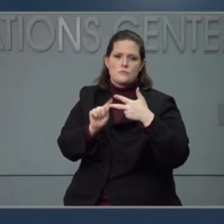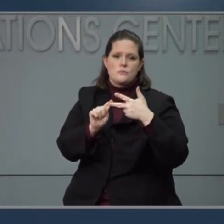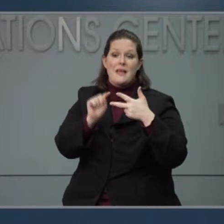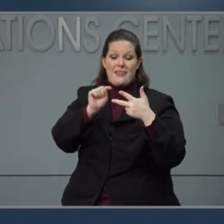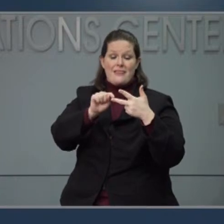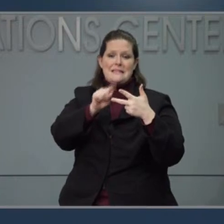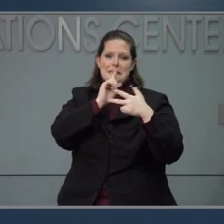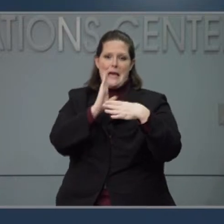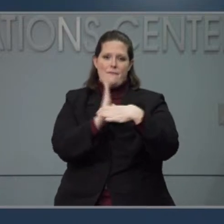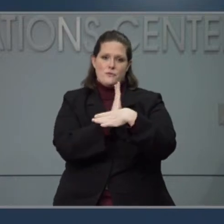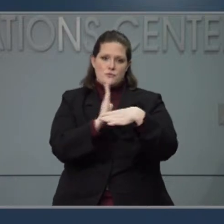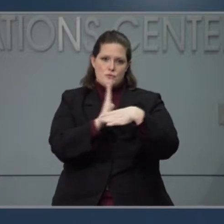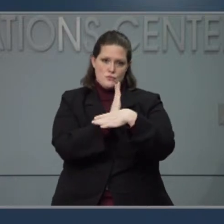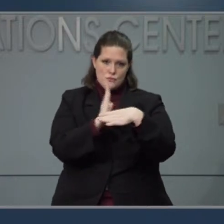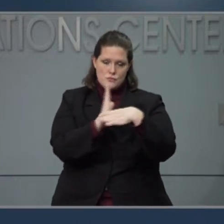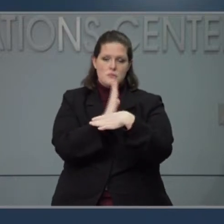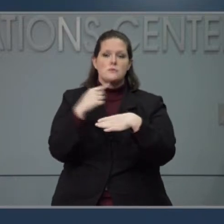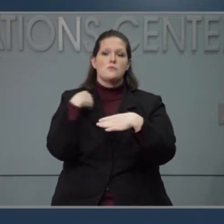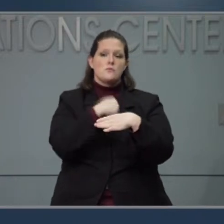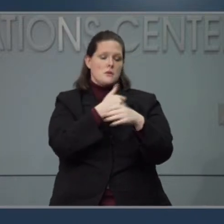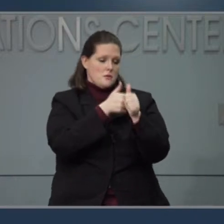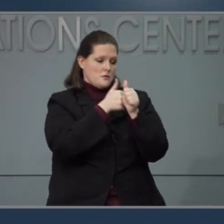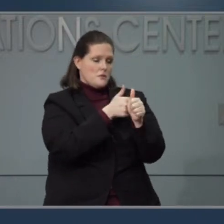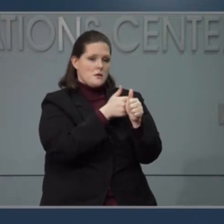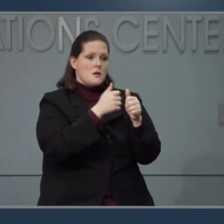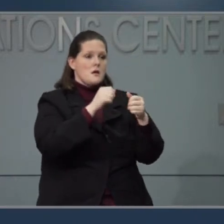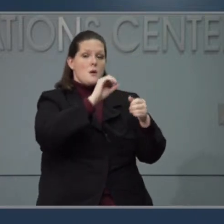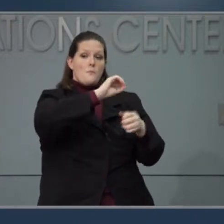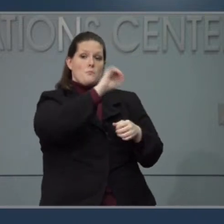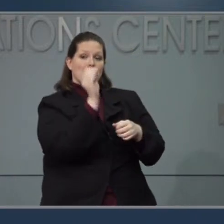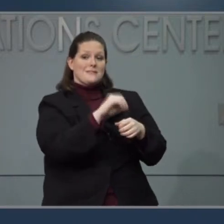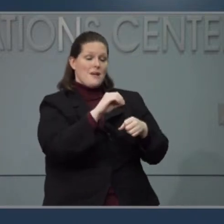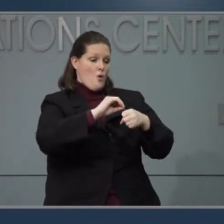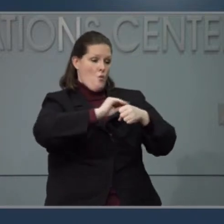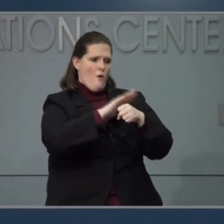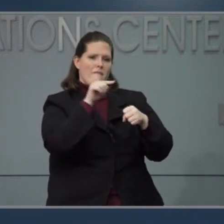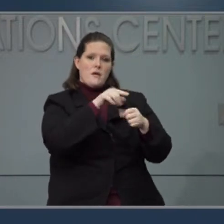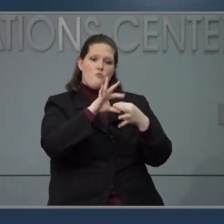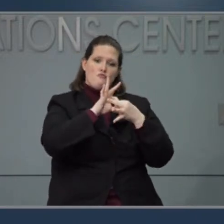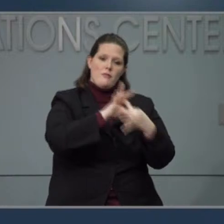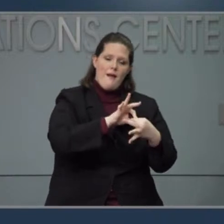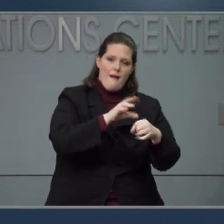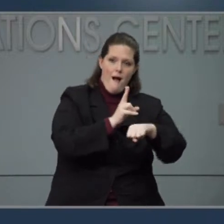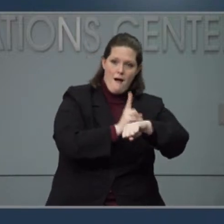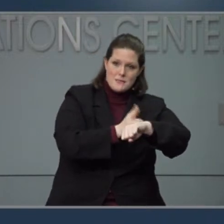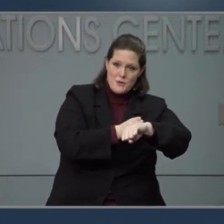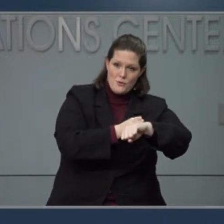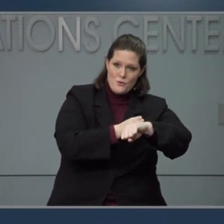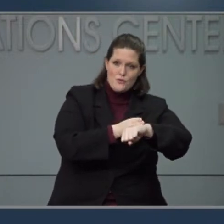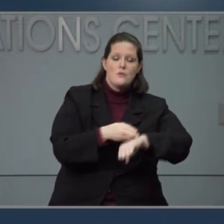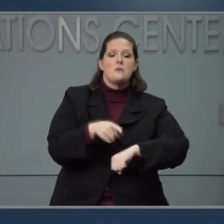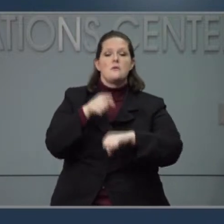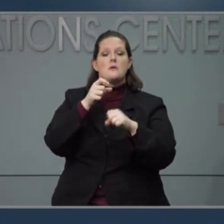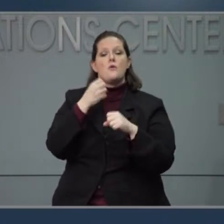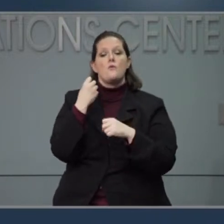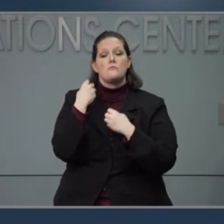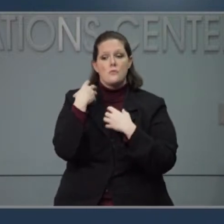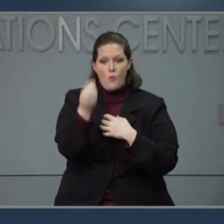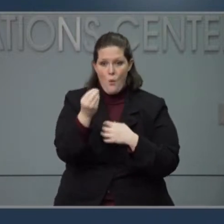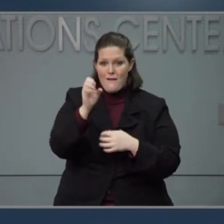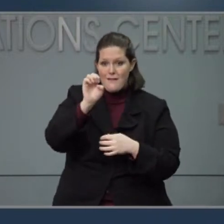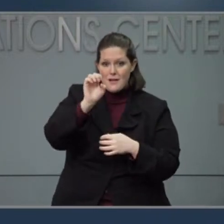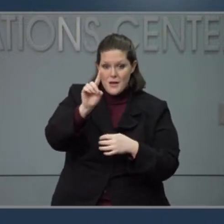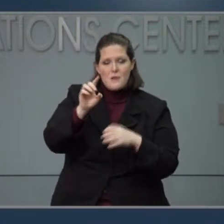score based on the percent of hospitalizations that are for COVID, COVID-related visits to the emergency department, the number